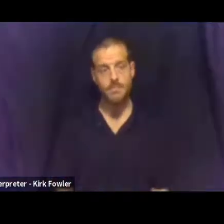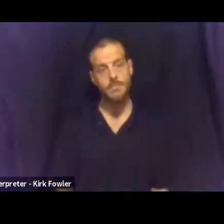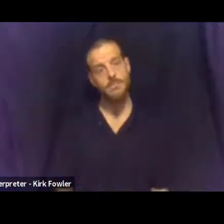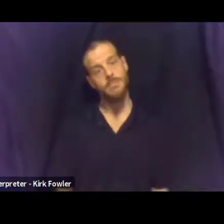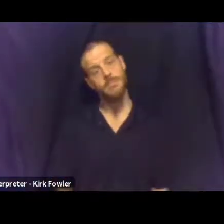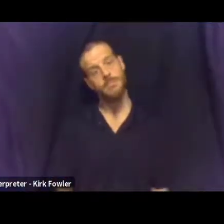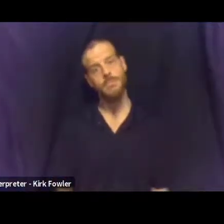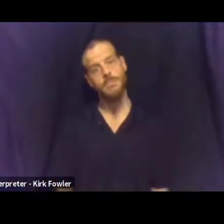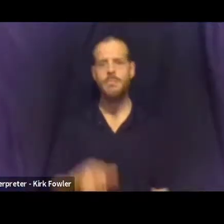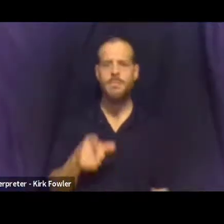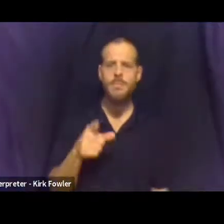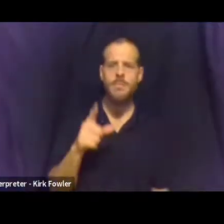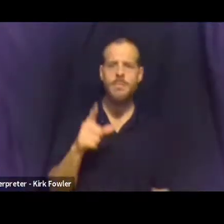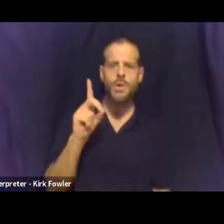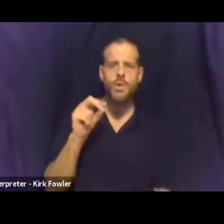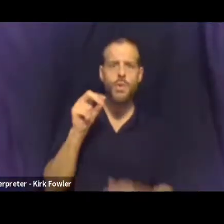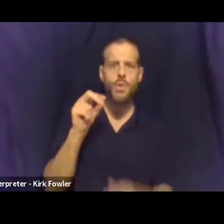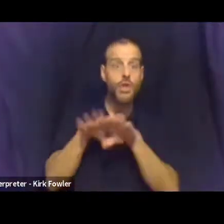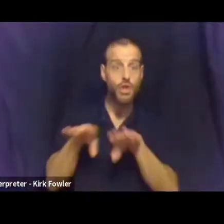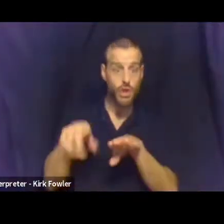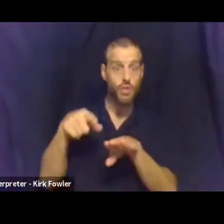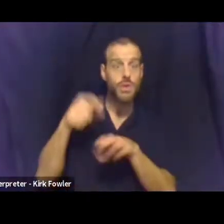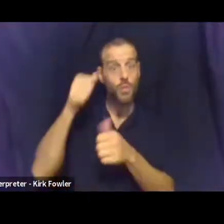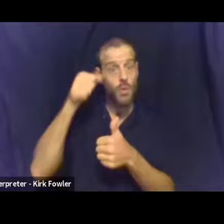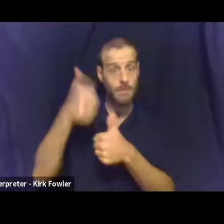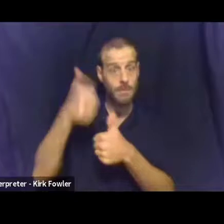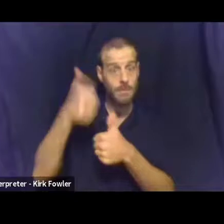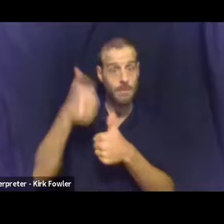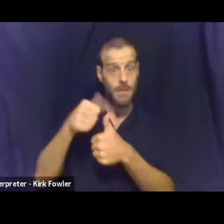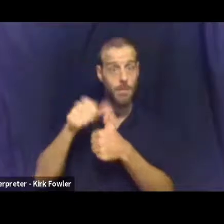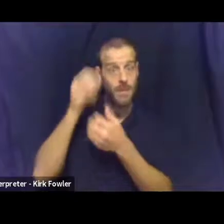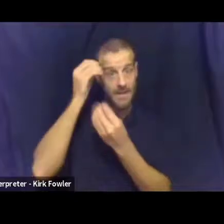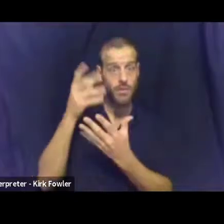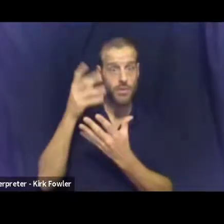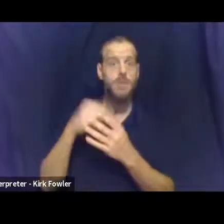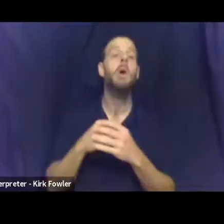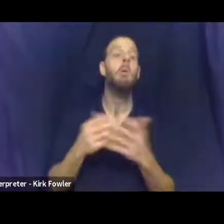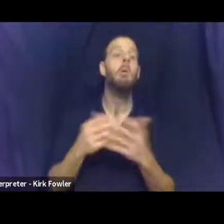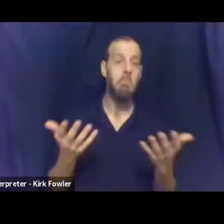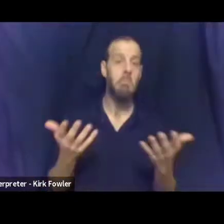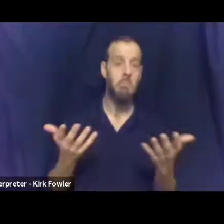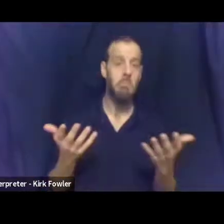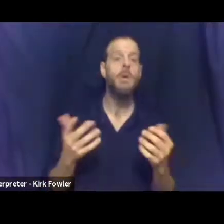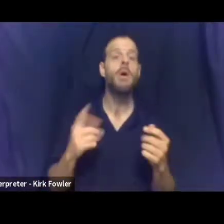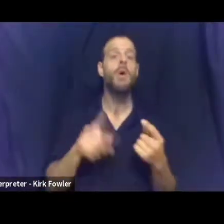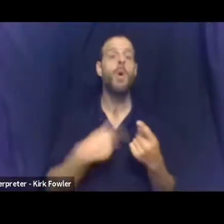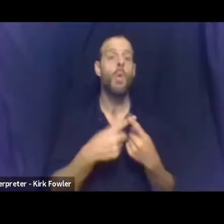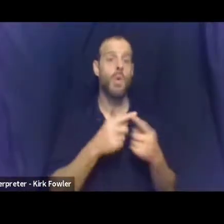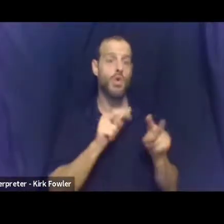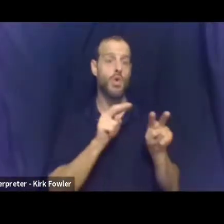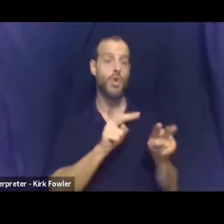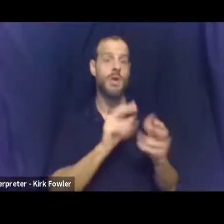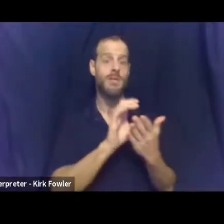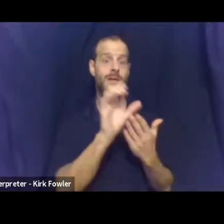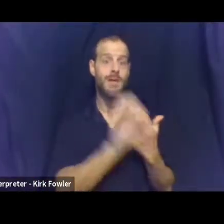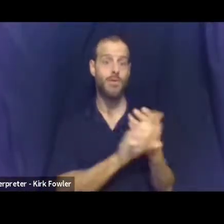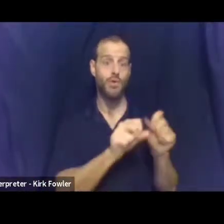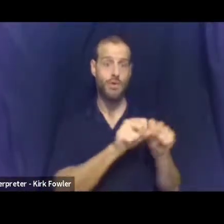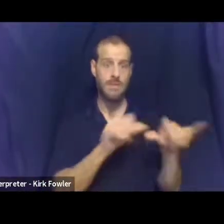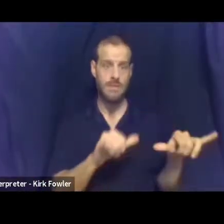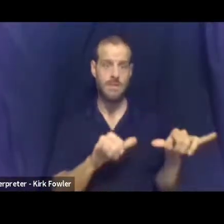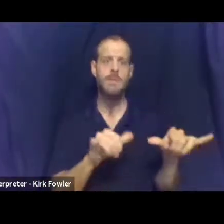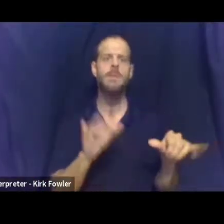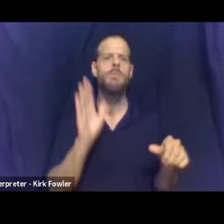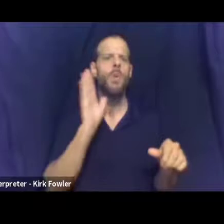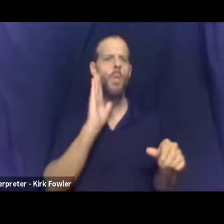I see it. Do the children remember the information? Um, when you are looking at the calendar systems, because you are going to be very deliberate in what you're